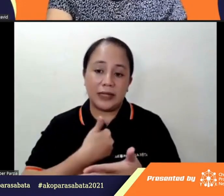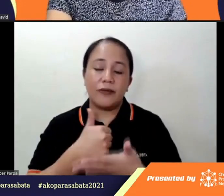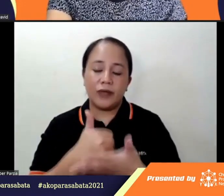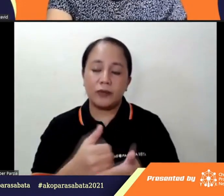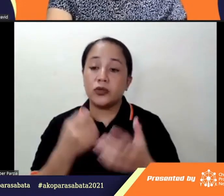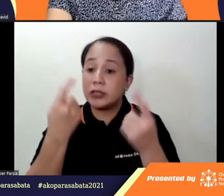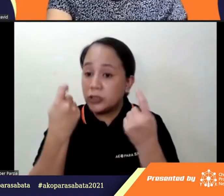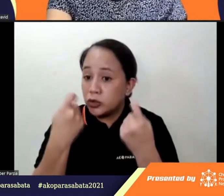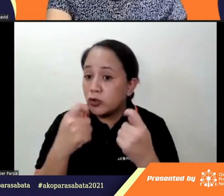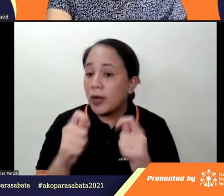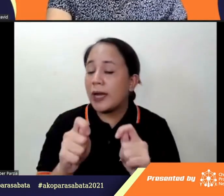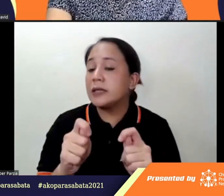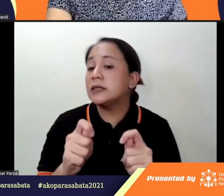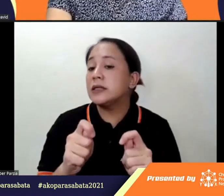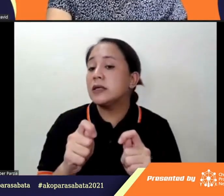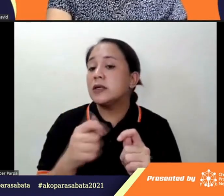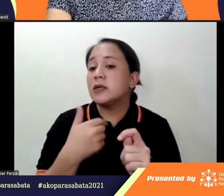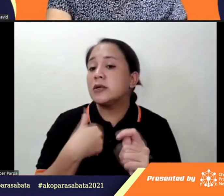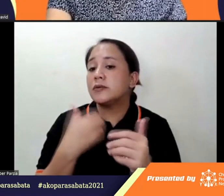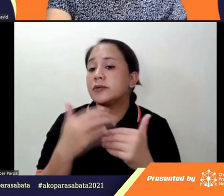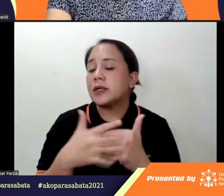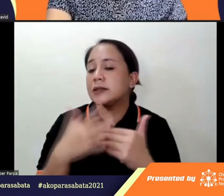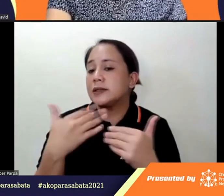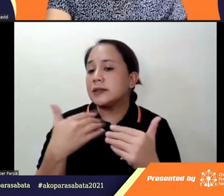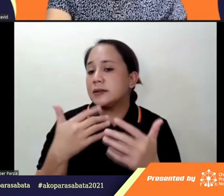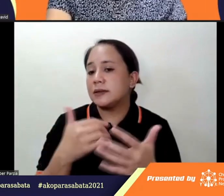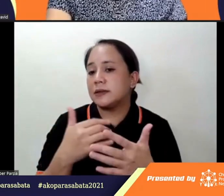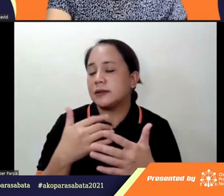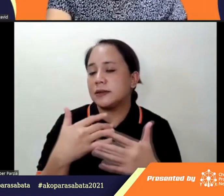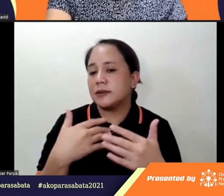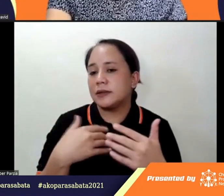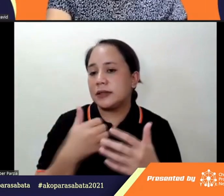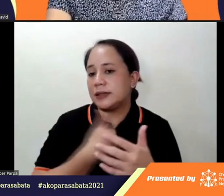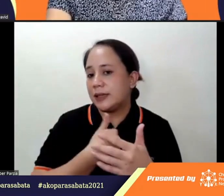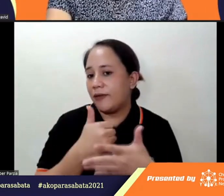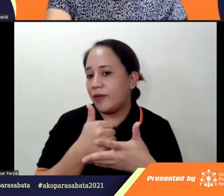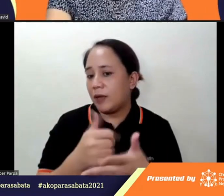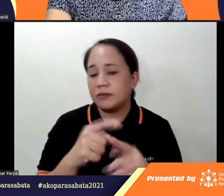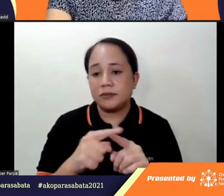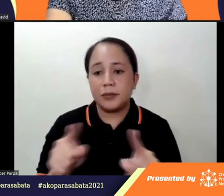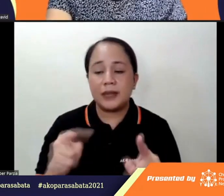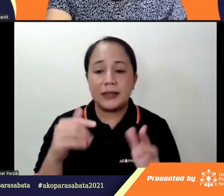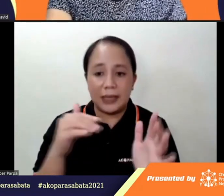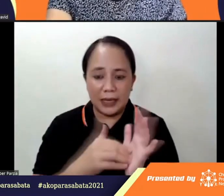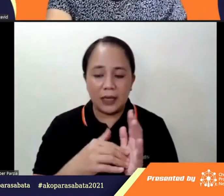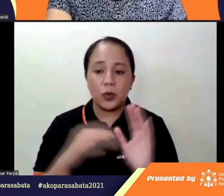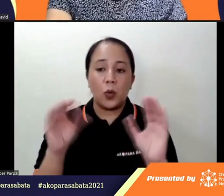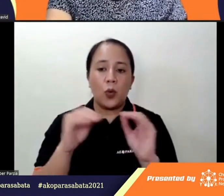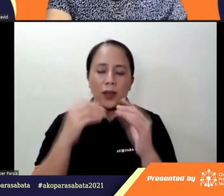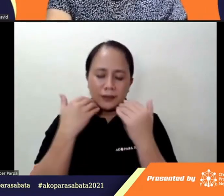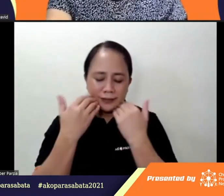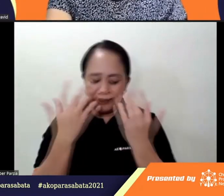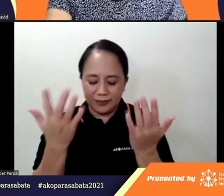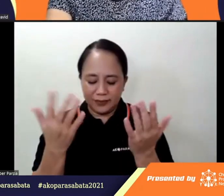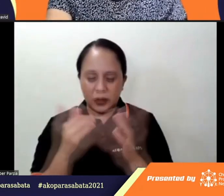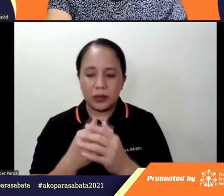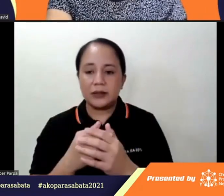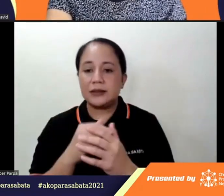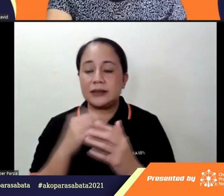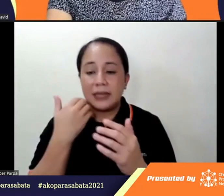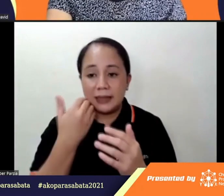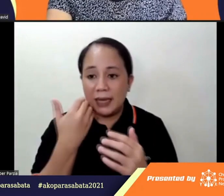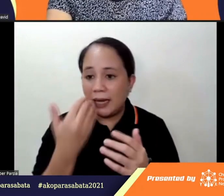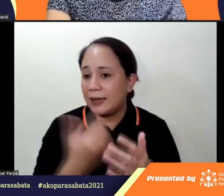the Lusog Isip app, but there are many other self-help tools that you can try. But again, there's no shame. Hindi po nakakahiya humingi